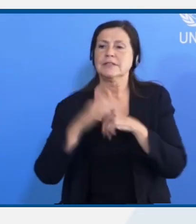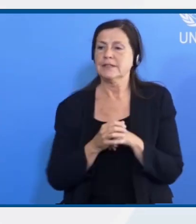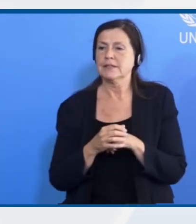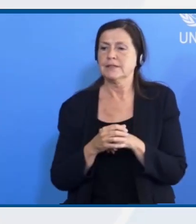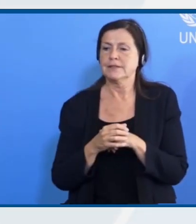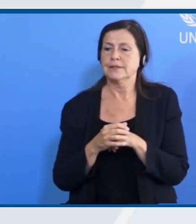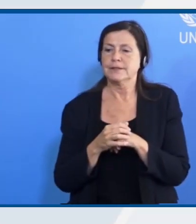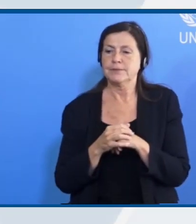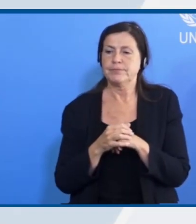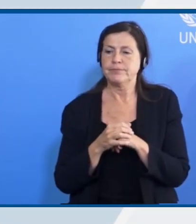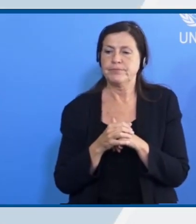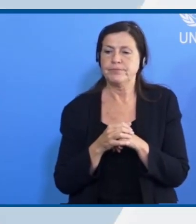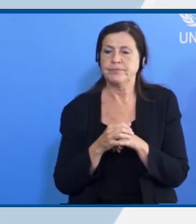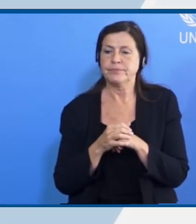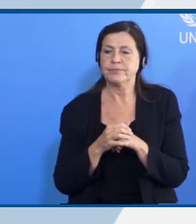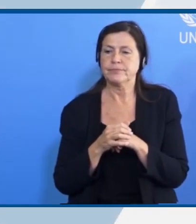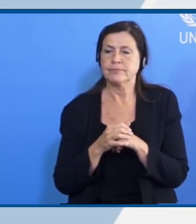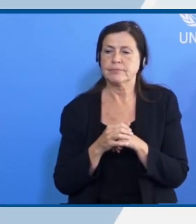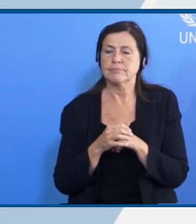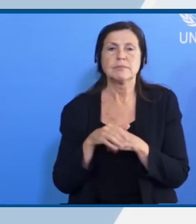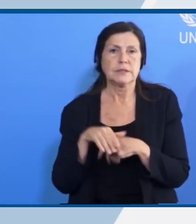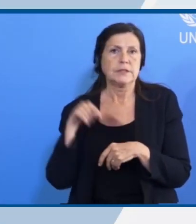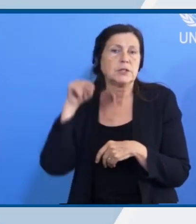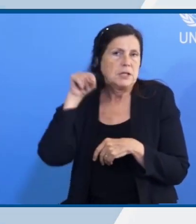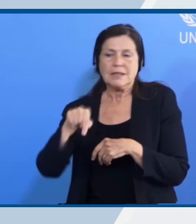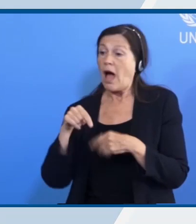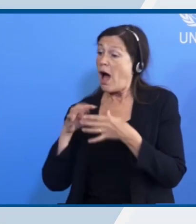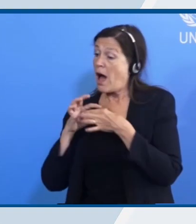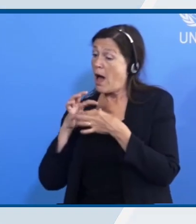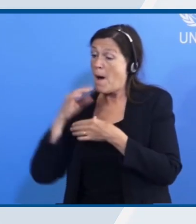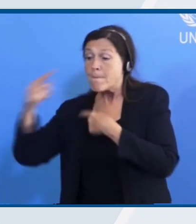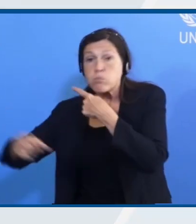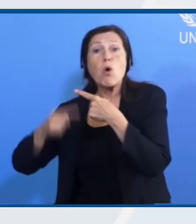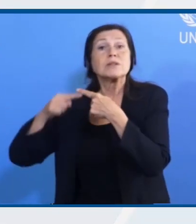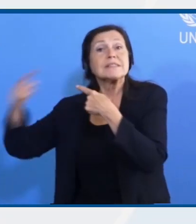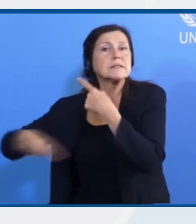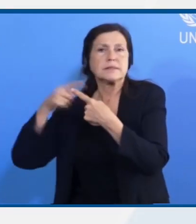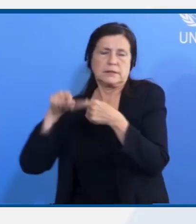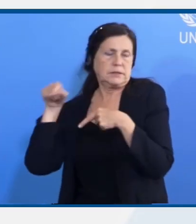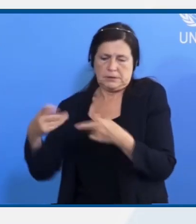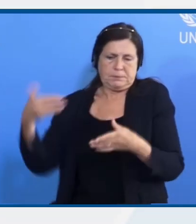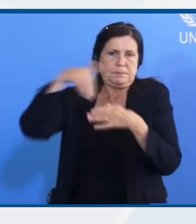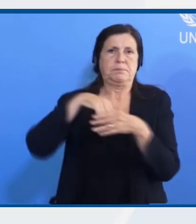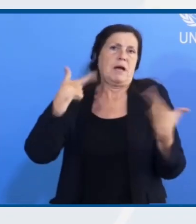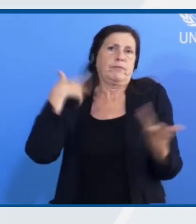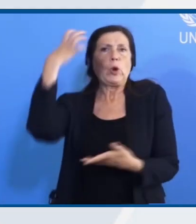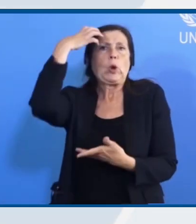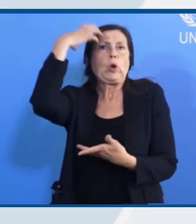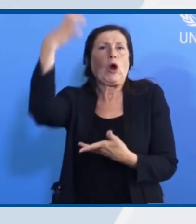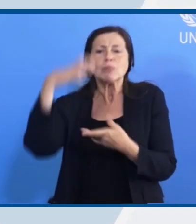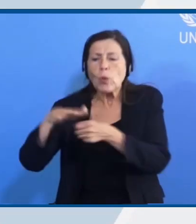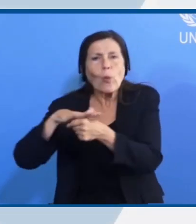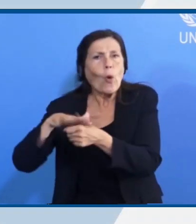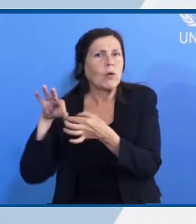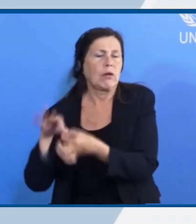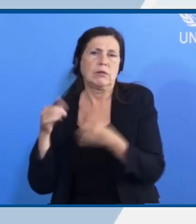stakeholder, because stakeholders are also a fundamental part of this process, but mostly the citizen. This